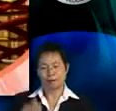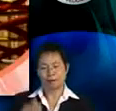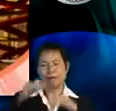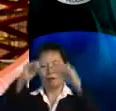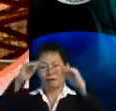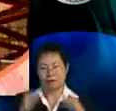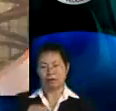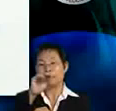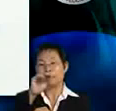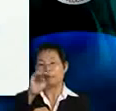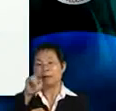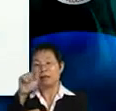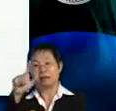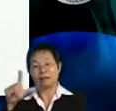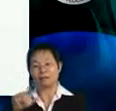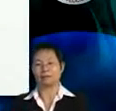Next is minerals.